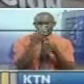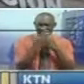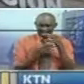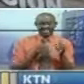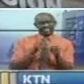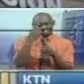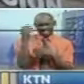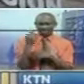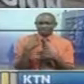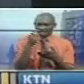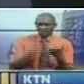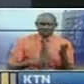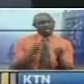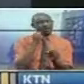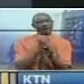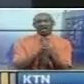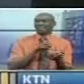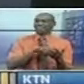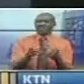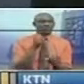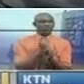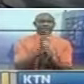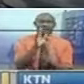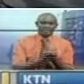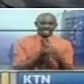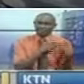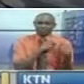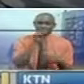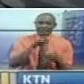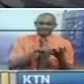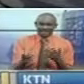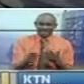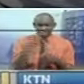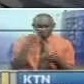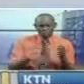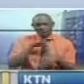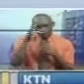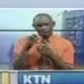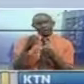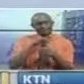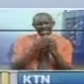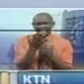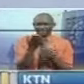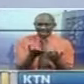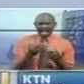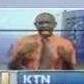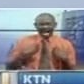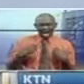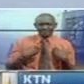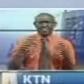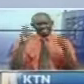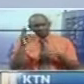all a question of negligence. The unit that is the national custodian of all blood donated in the country says it has